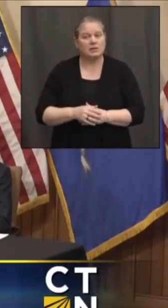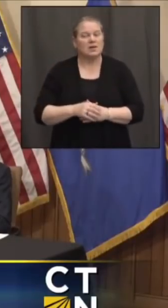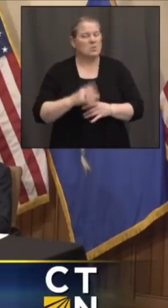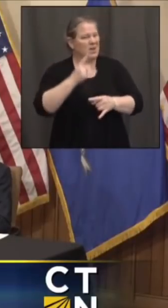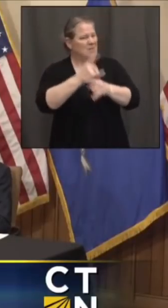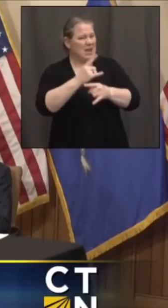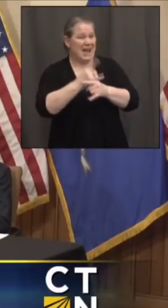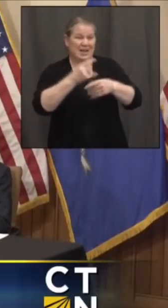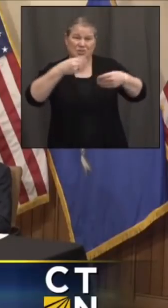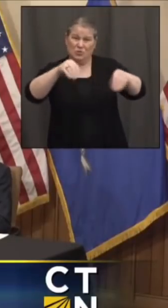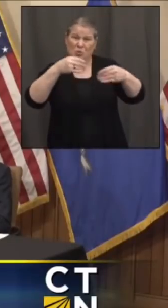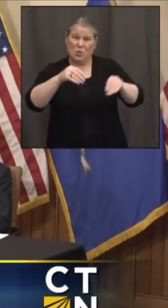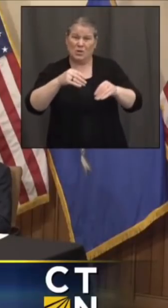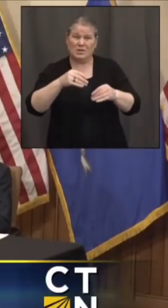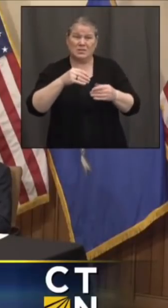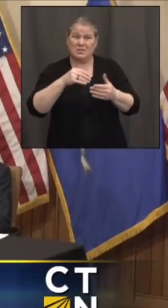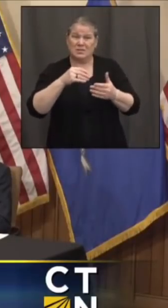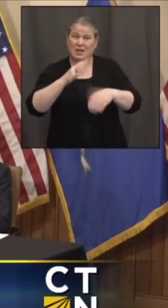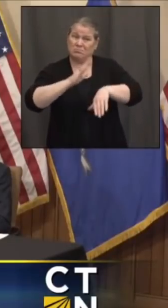they specialize in.